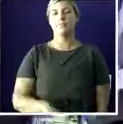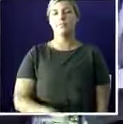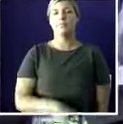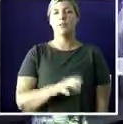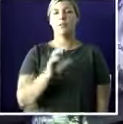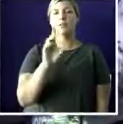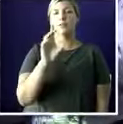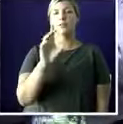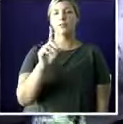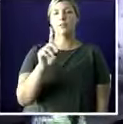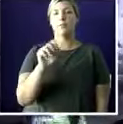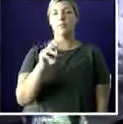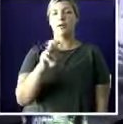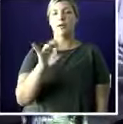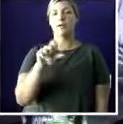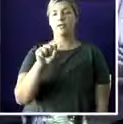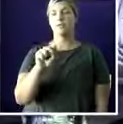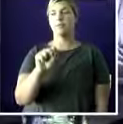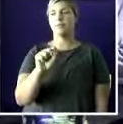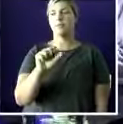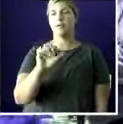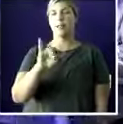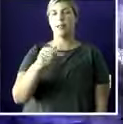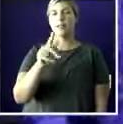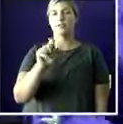DeMarcus Dier Lovejoy.